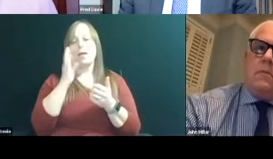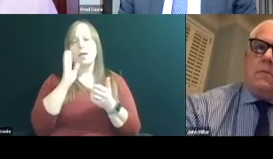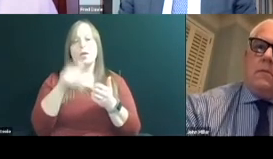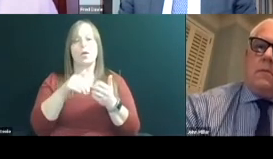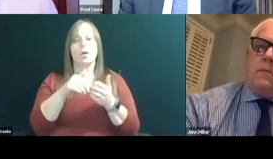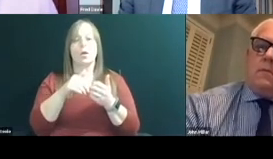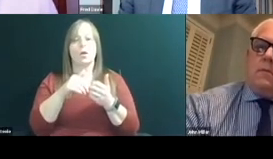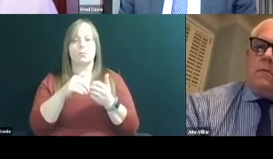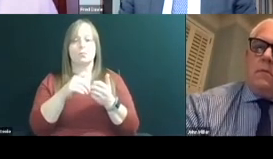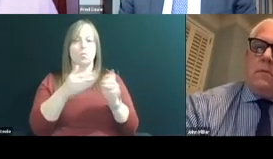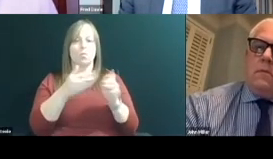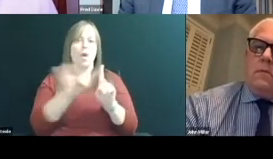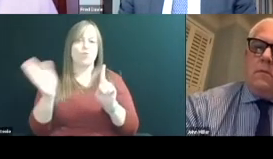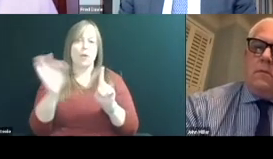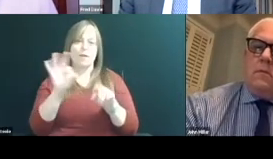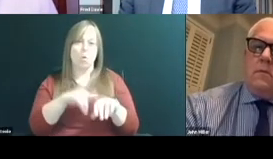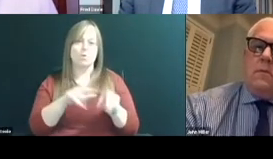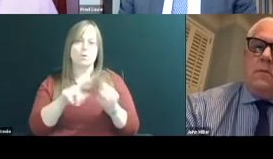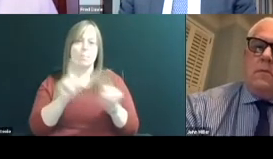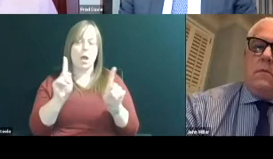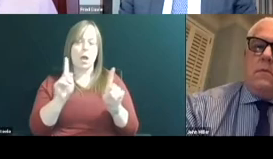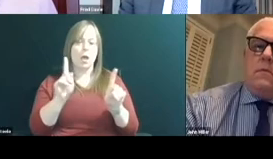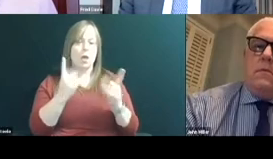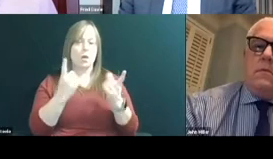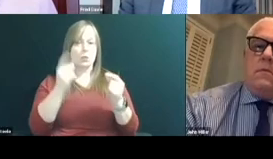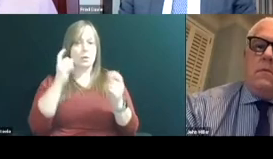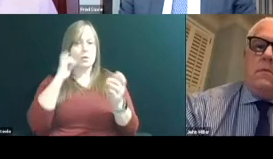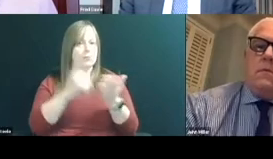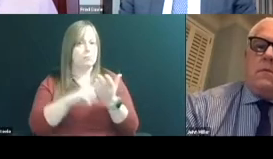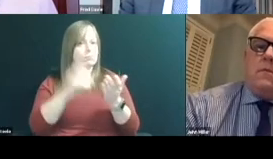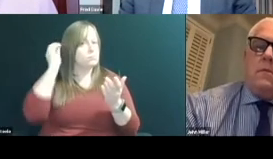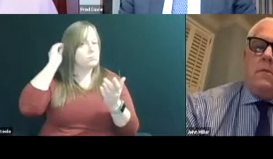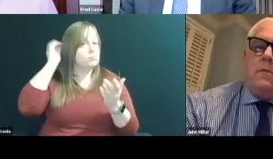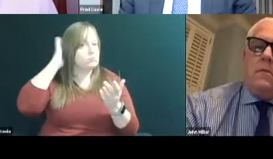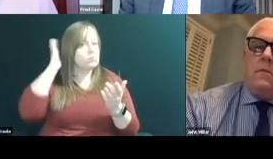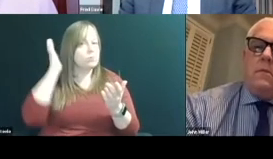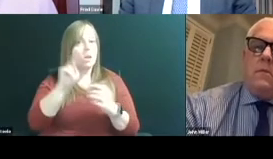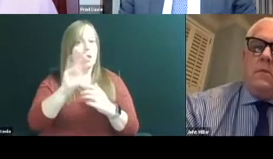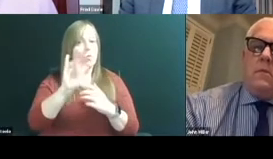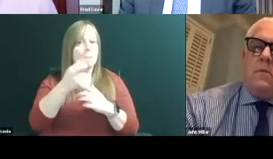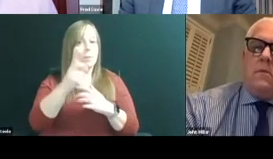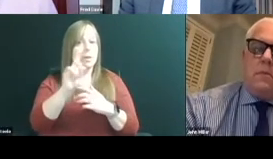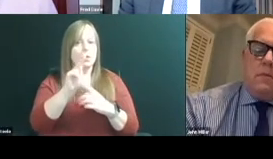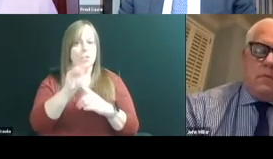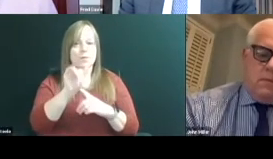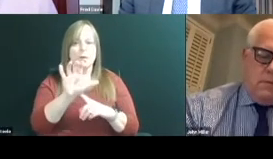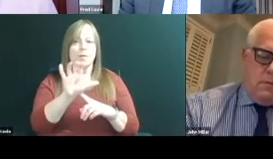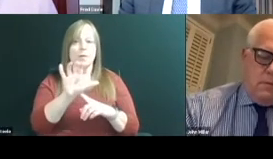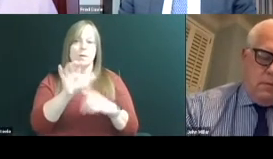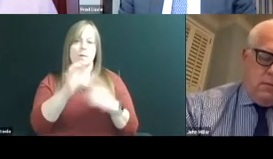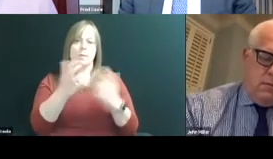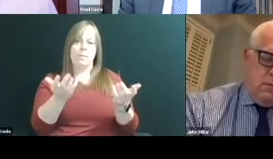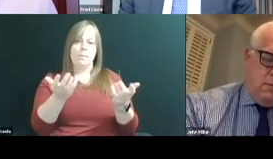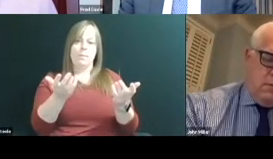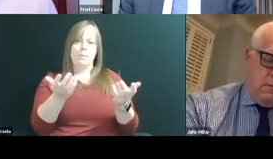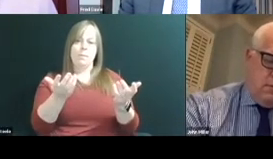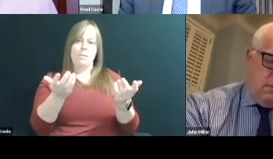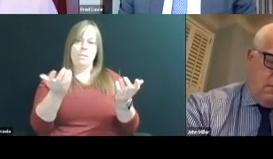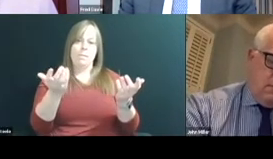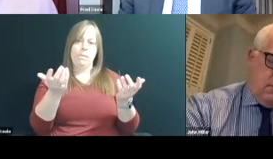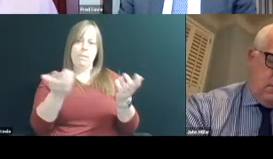We're off track, of course, but what we have to keep in mind when it comes to NYPD in New York City is